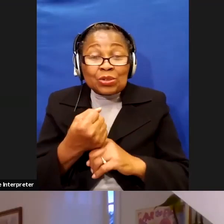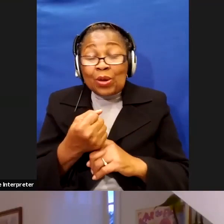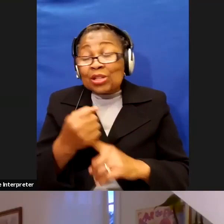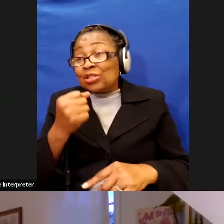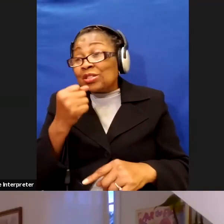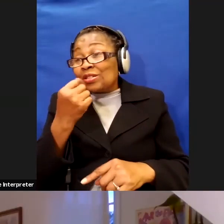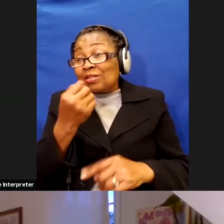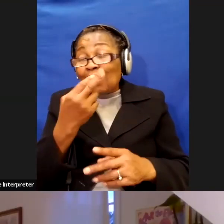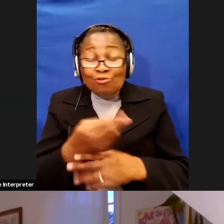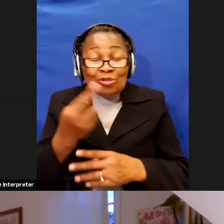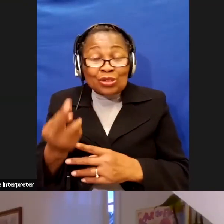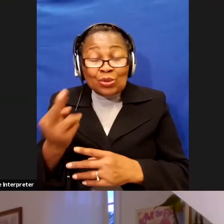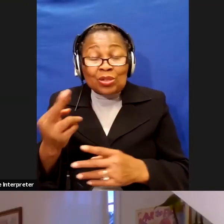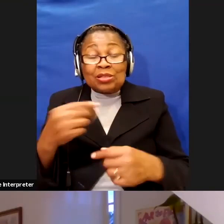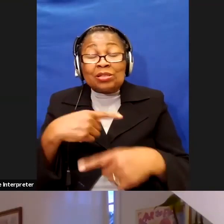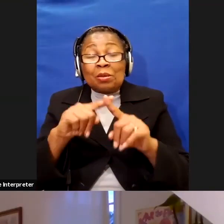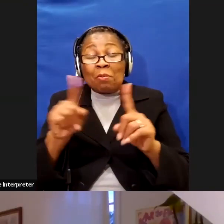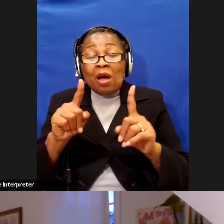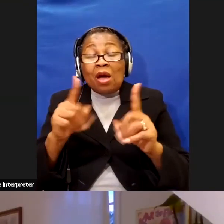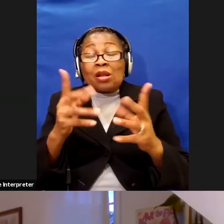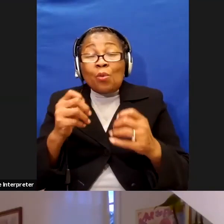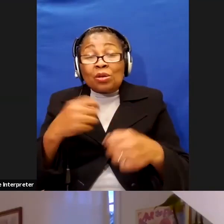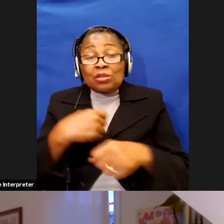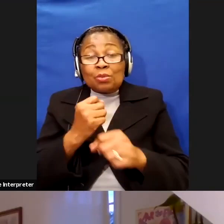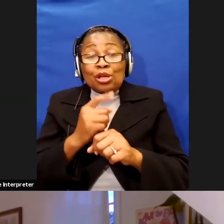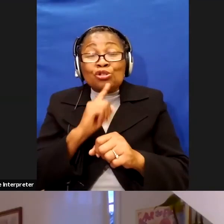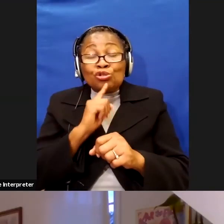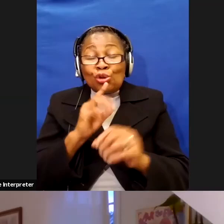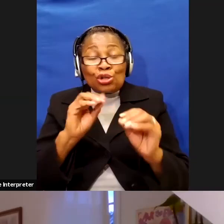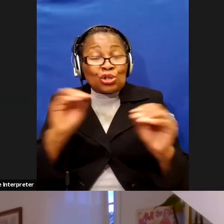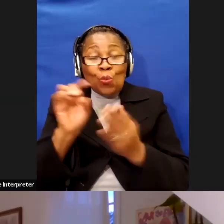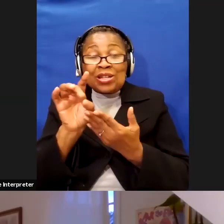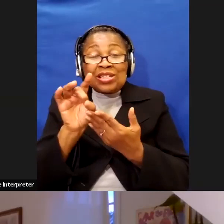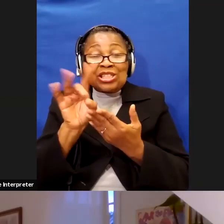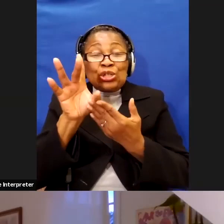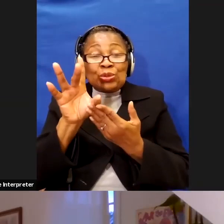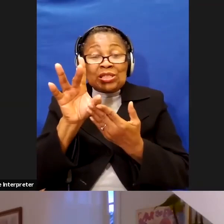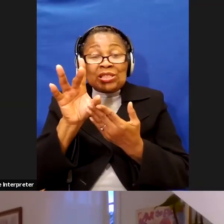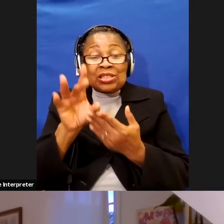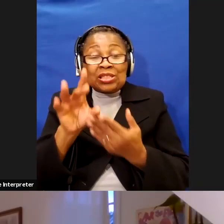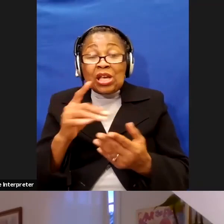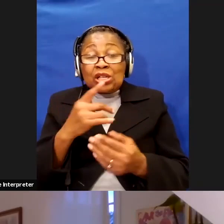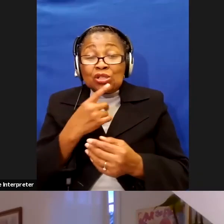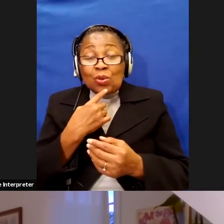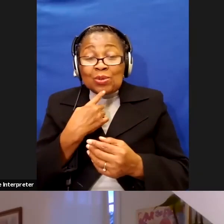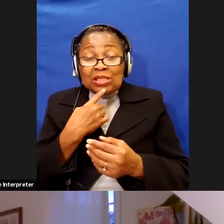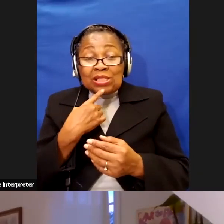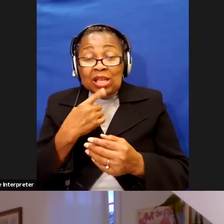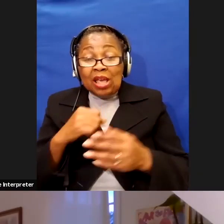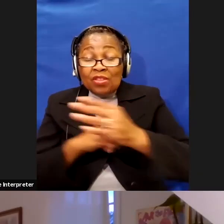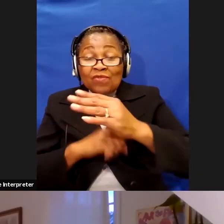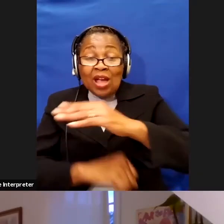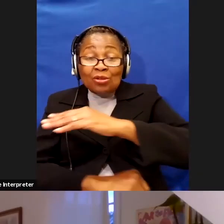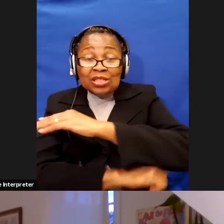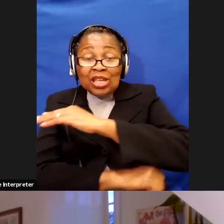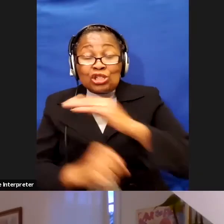resources. But I want to make sure that no one is excluded. So I'm going to put into place the foundational services that no matter